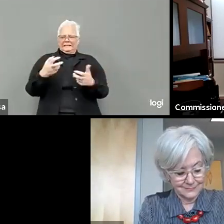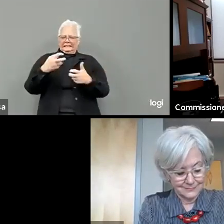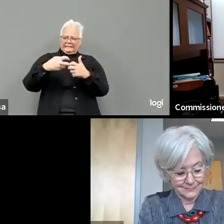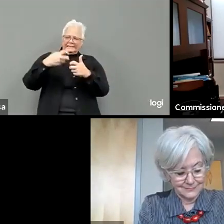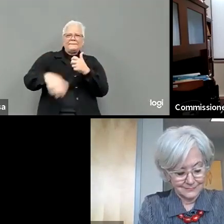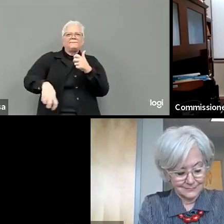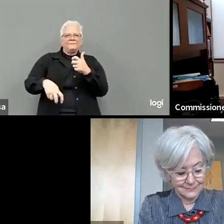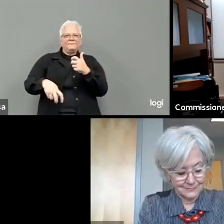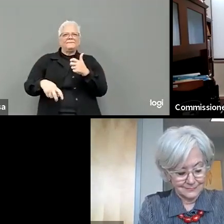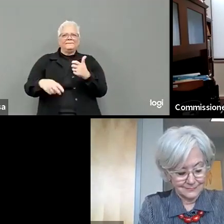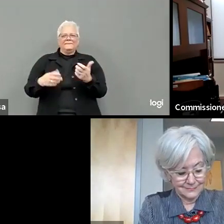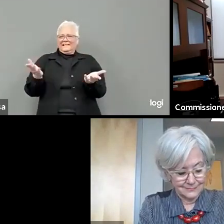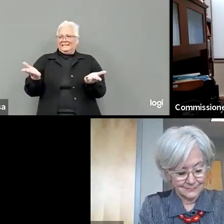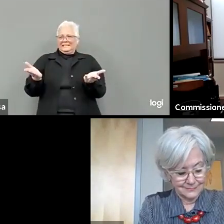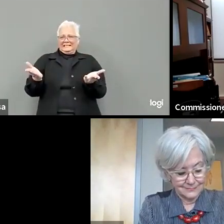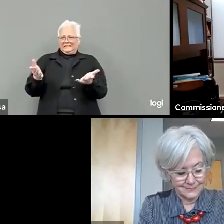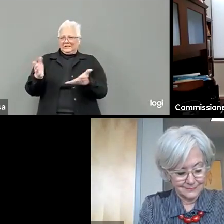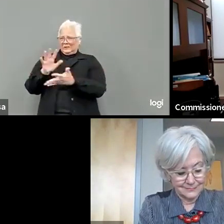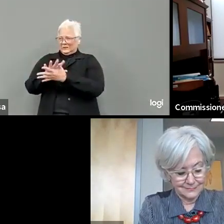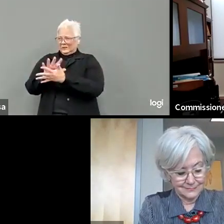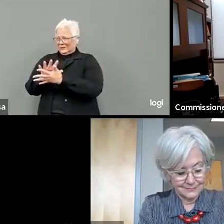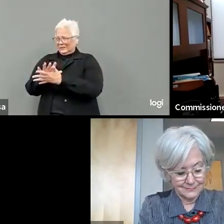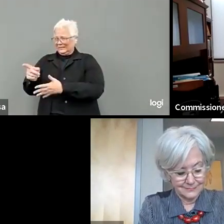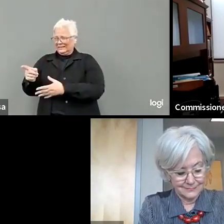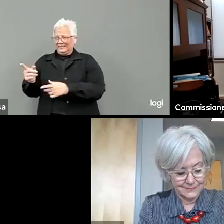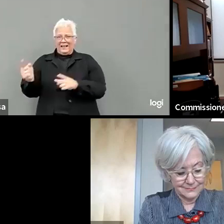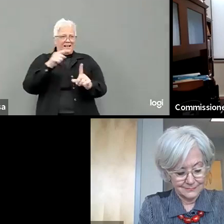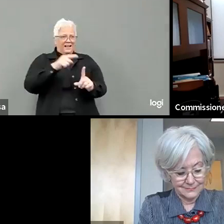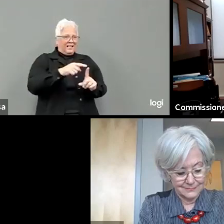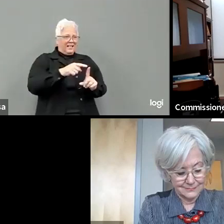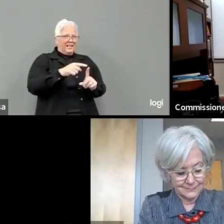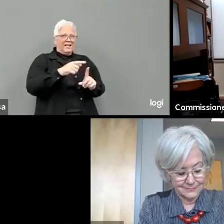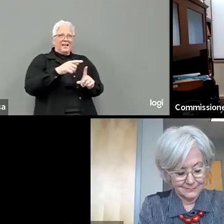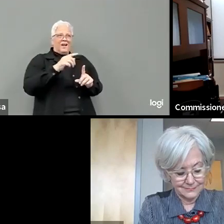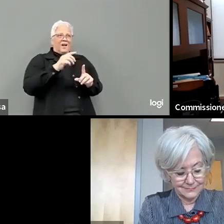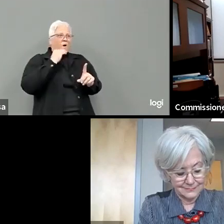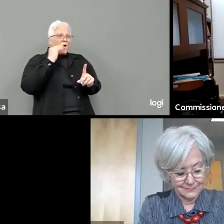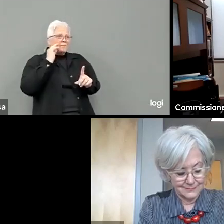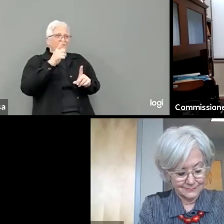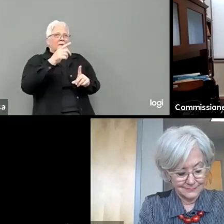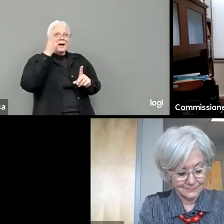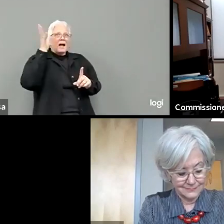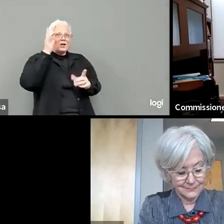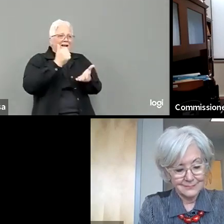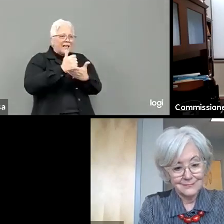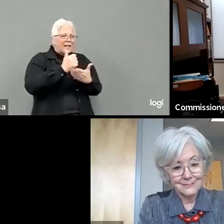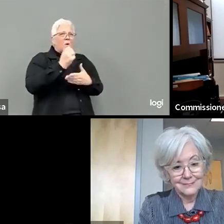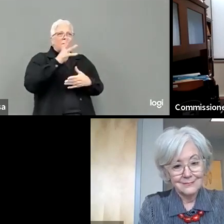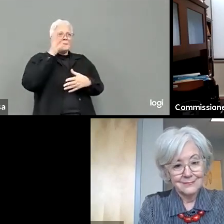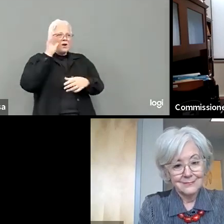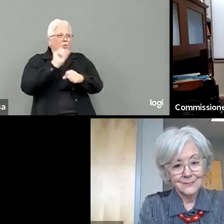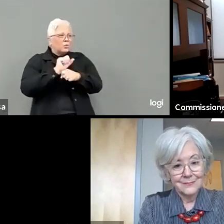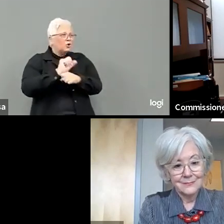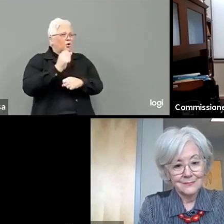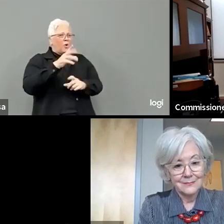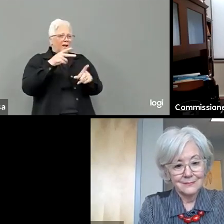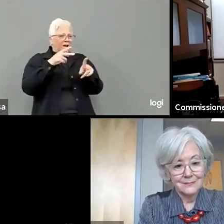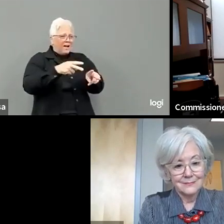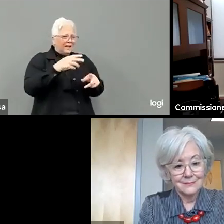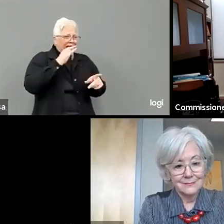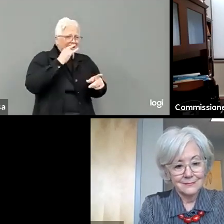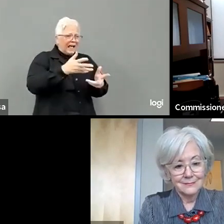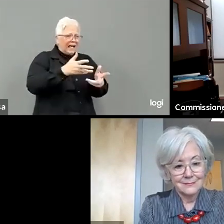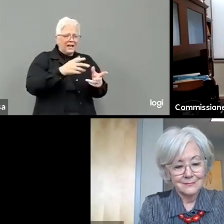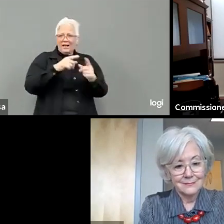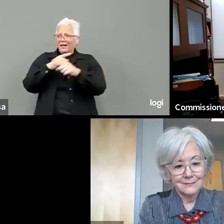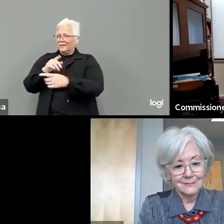with making those decisions, you can see it devolve into personal attacks, which it shouldn't. I